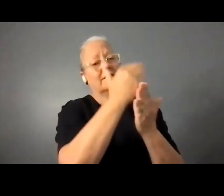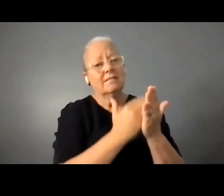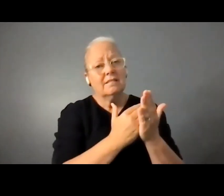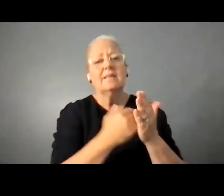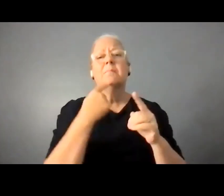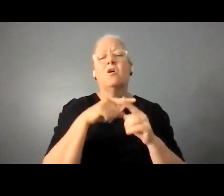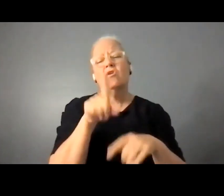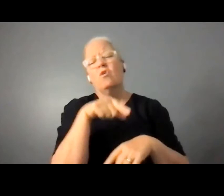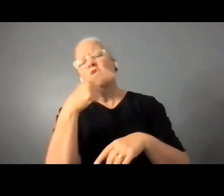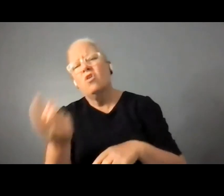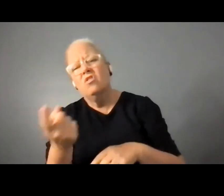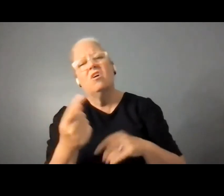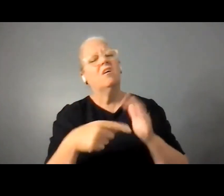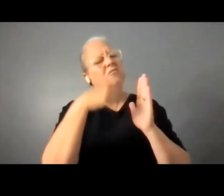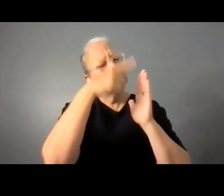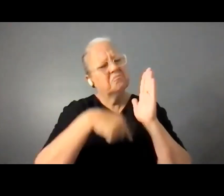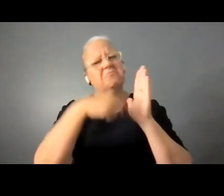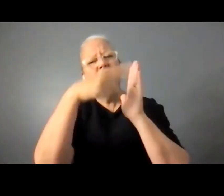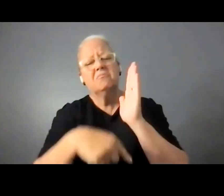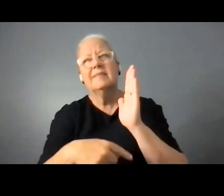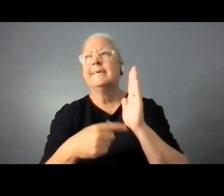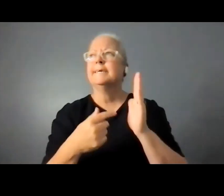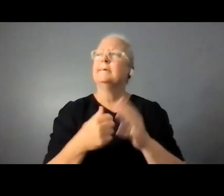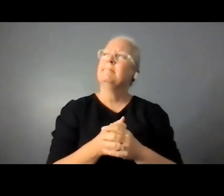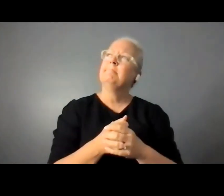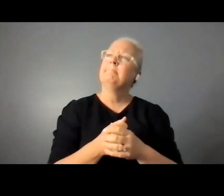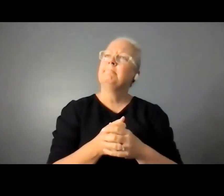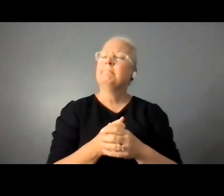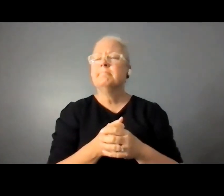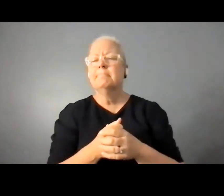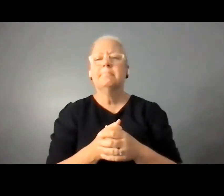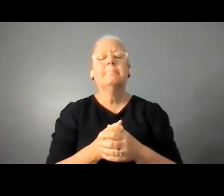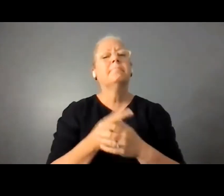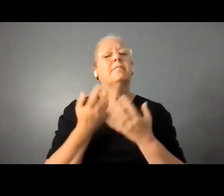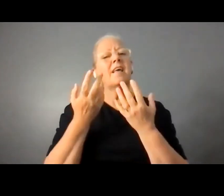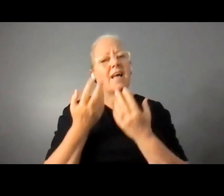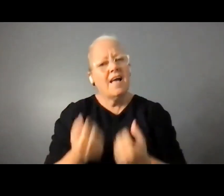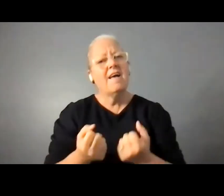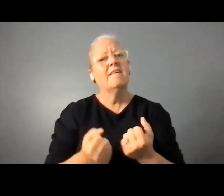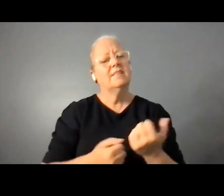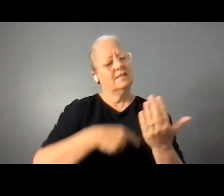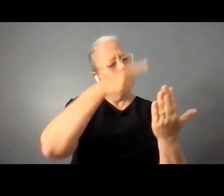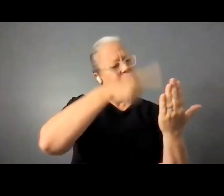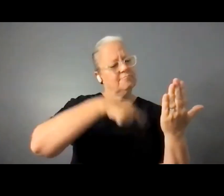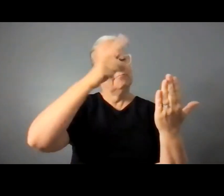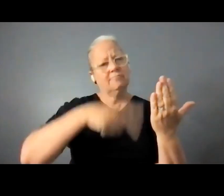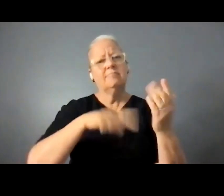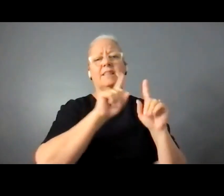has, shall we say, a template of laws that, if